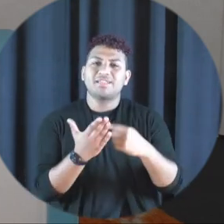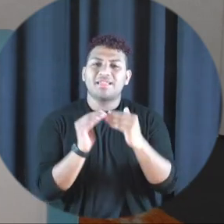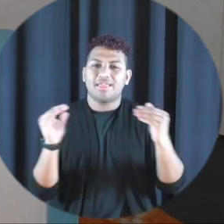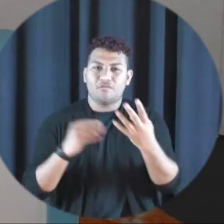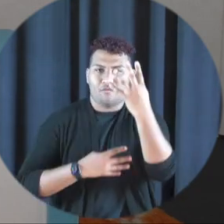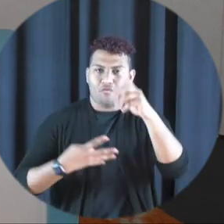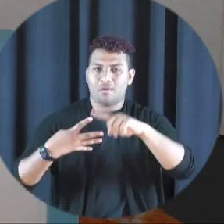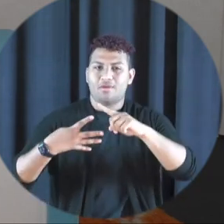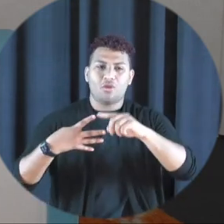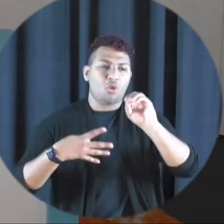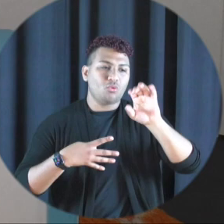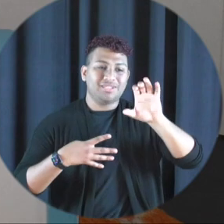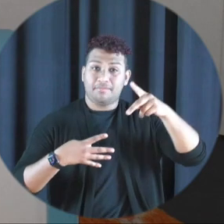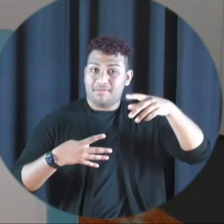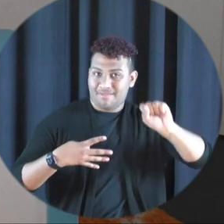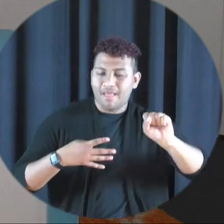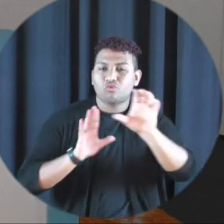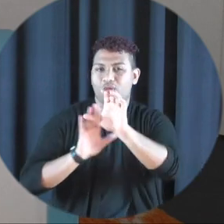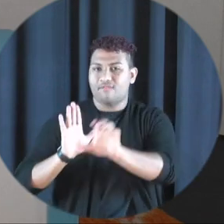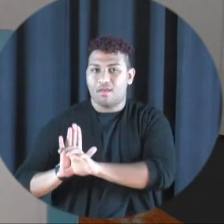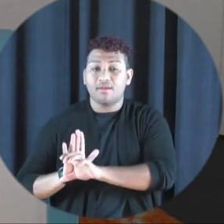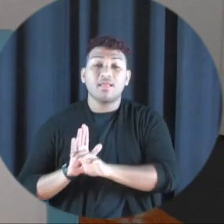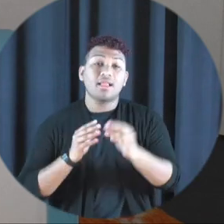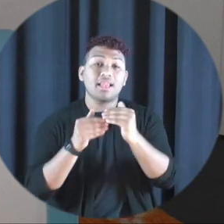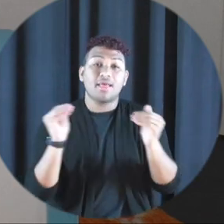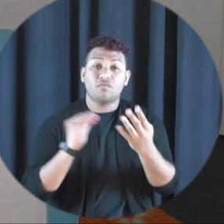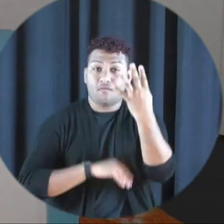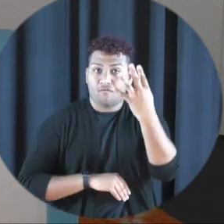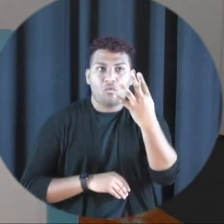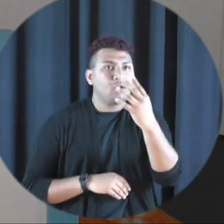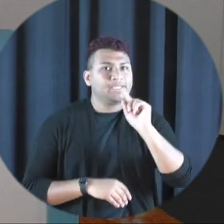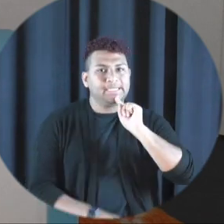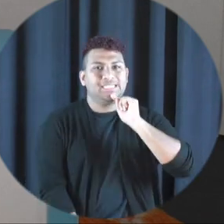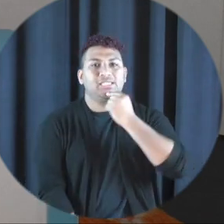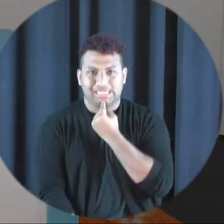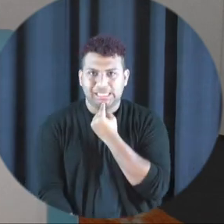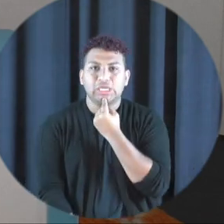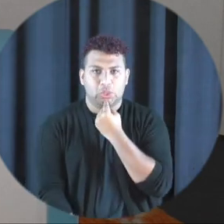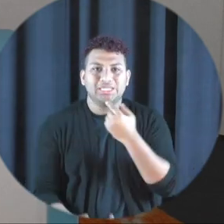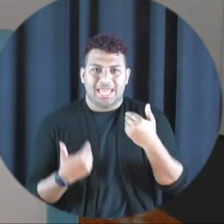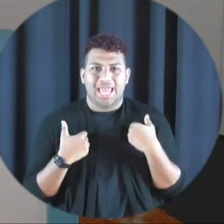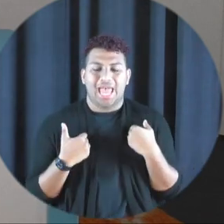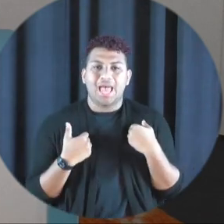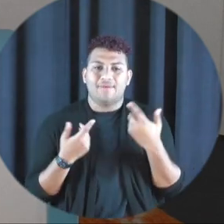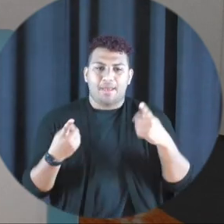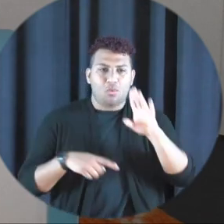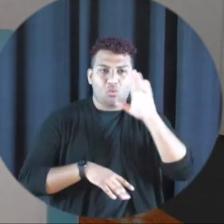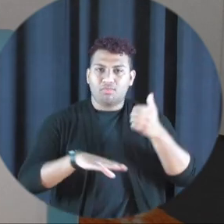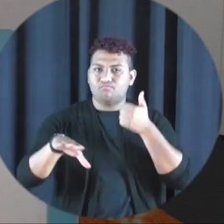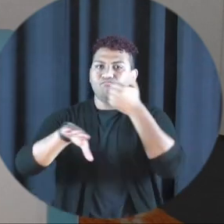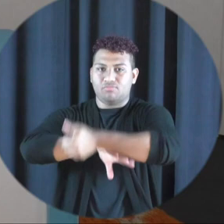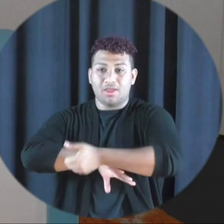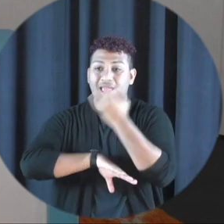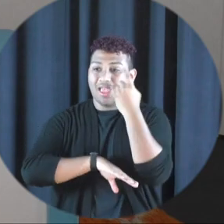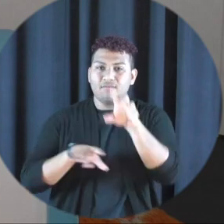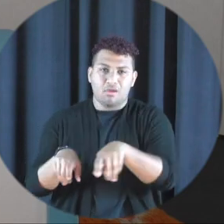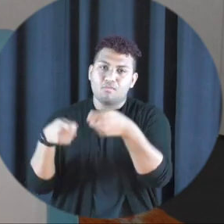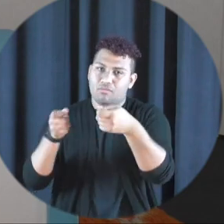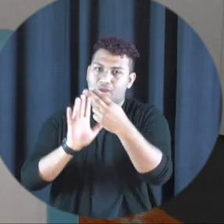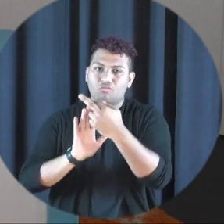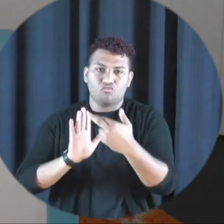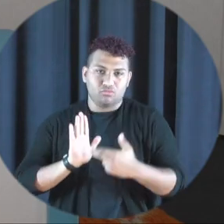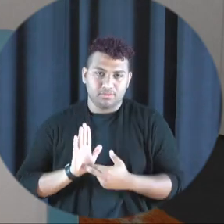and OCPS Student Code of Conduct. Level 4 offenses are the highest that OCPS charges a student when they violate the Code of